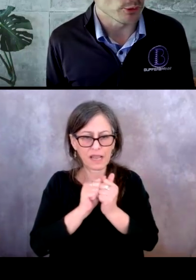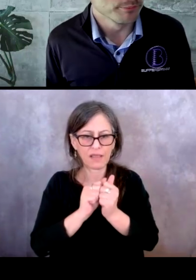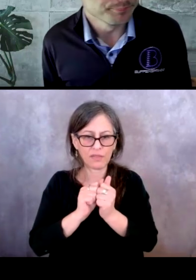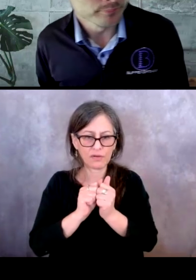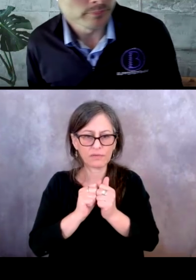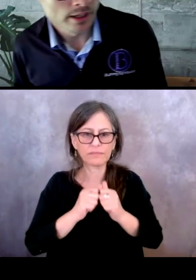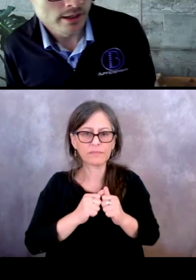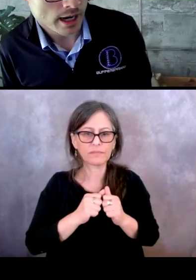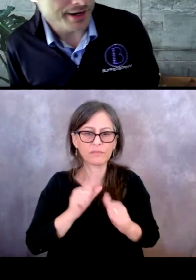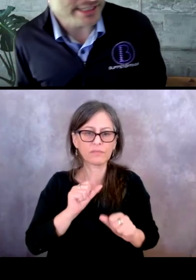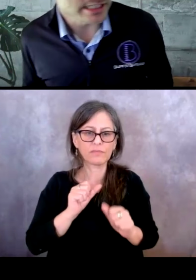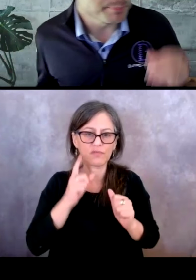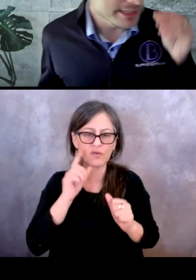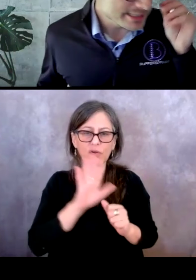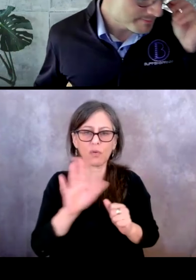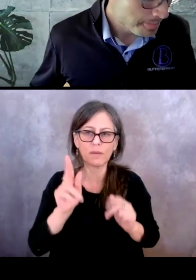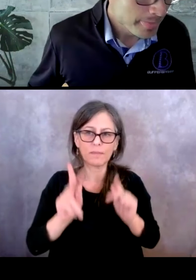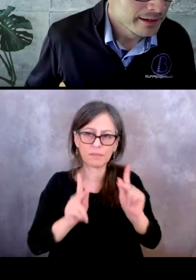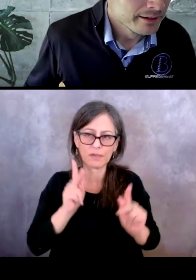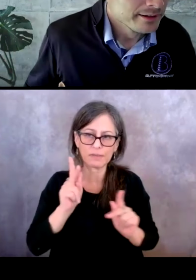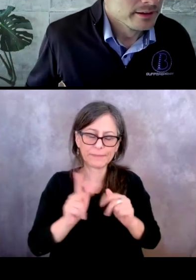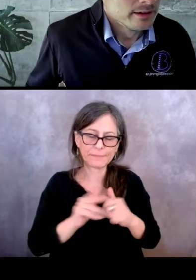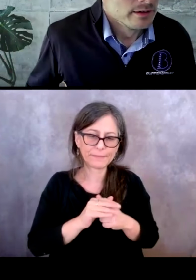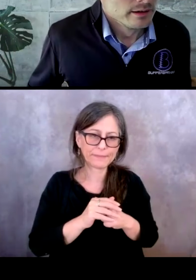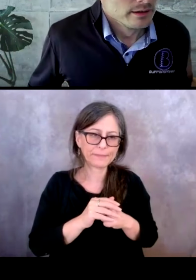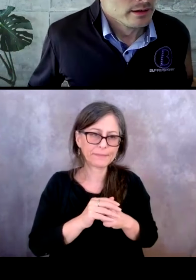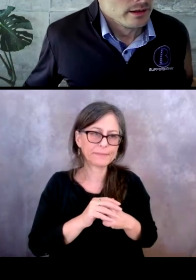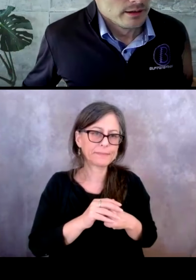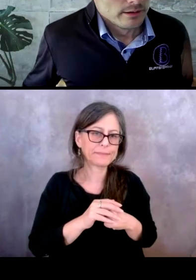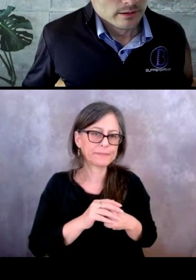your people. Next slide, please.